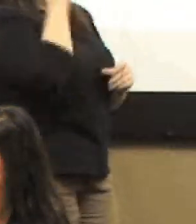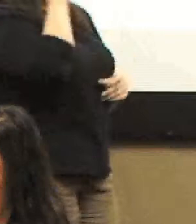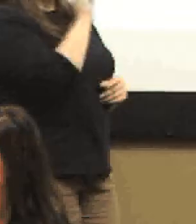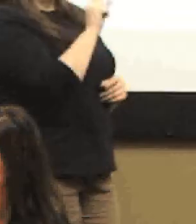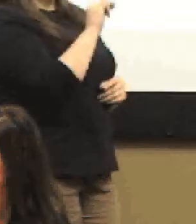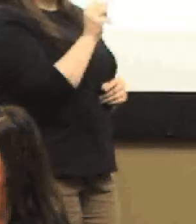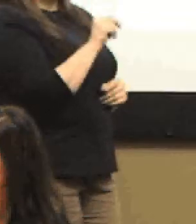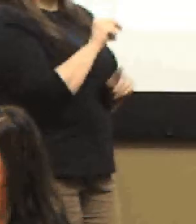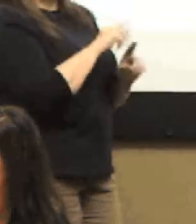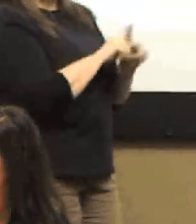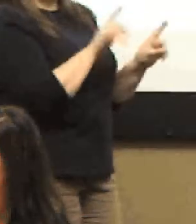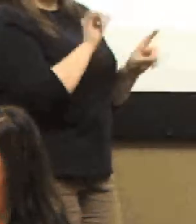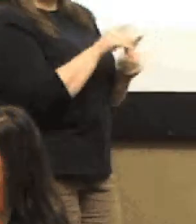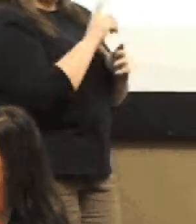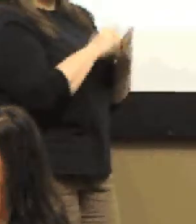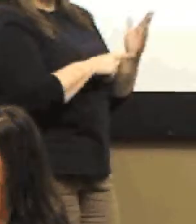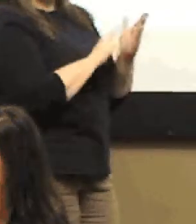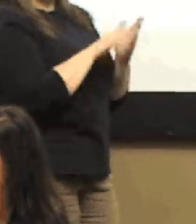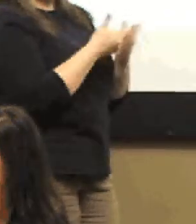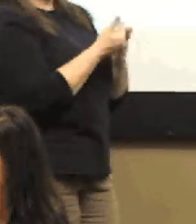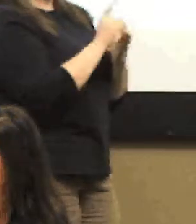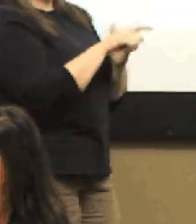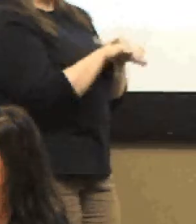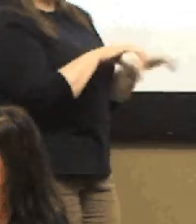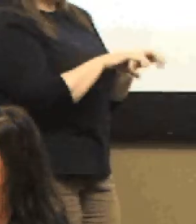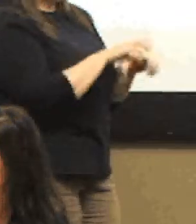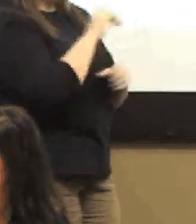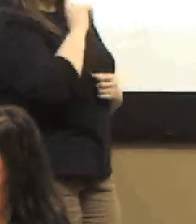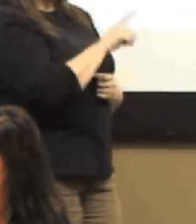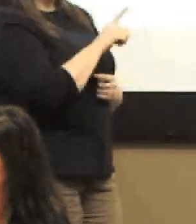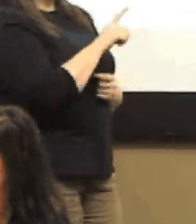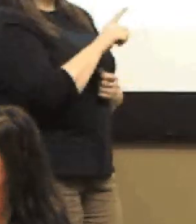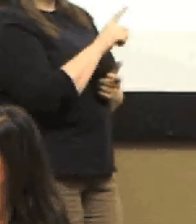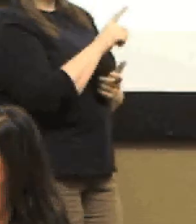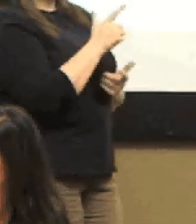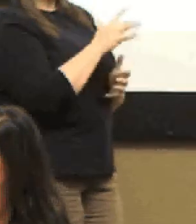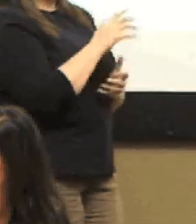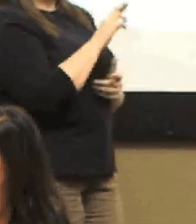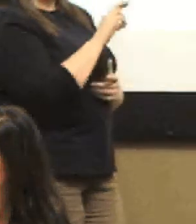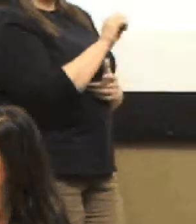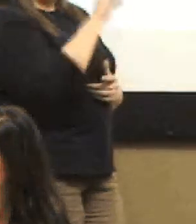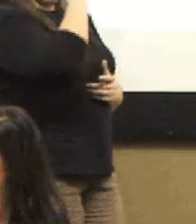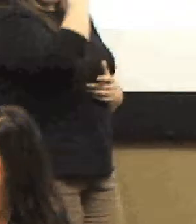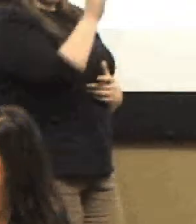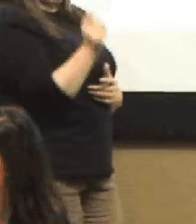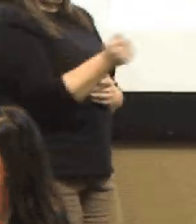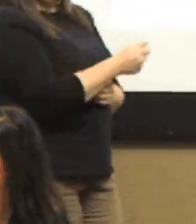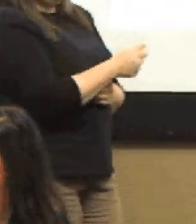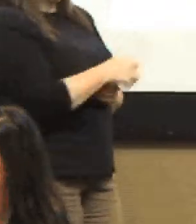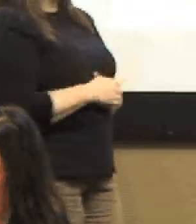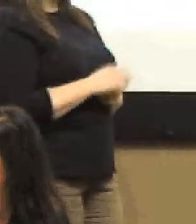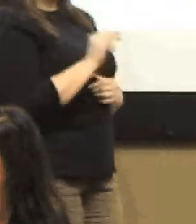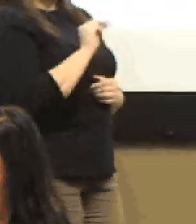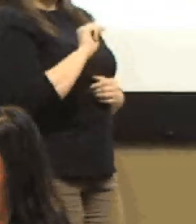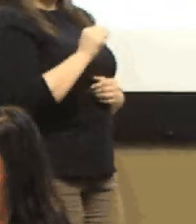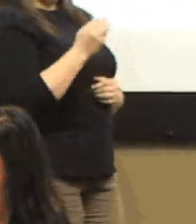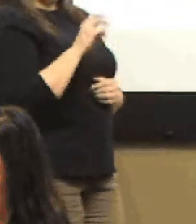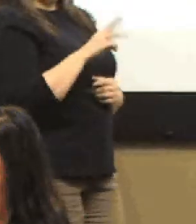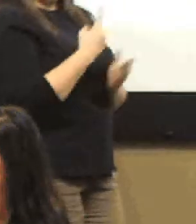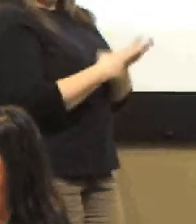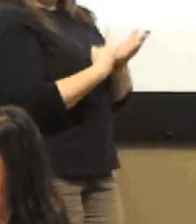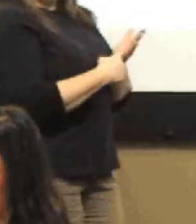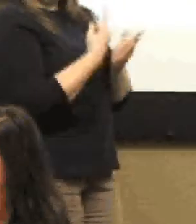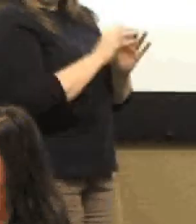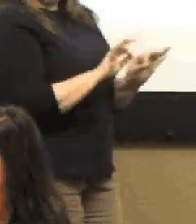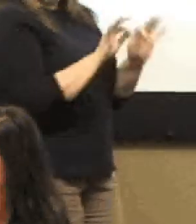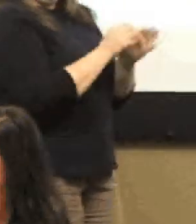stations. But that's what they're all going to have to do, is sort of reinvent themselves. And Matthew talked about one important thing. One of the